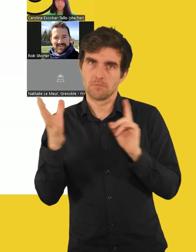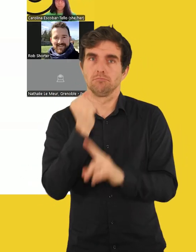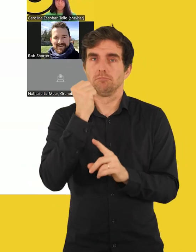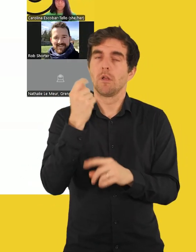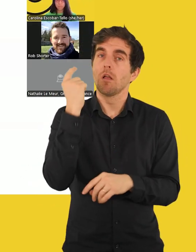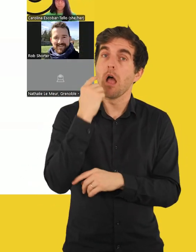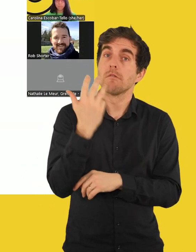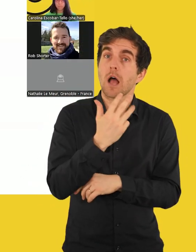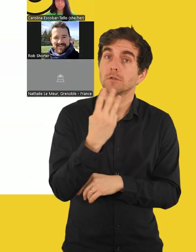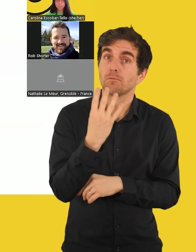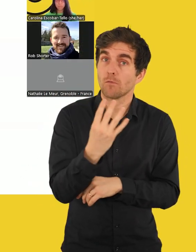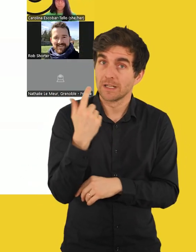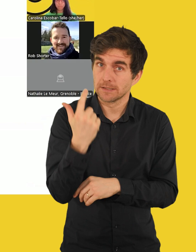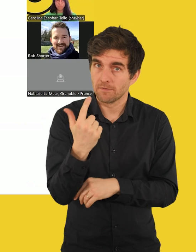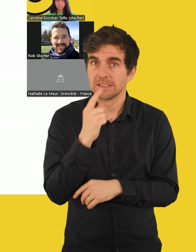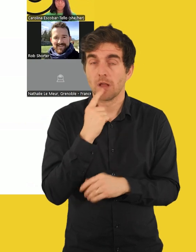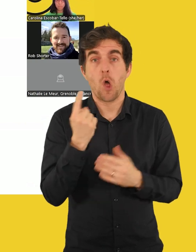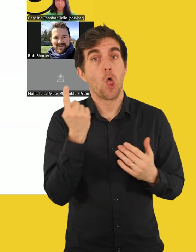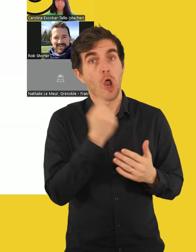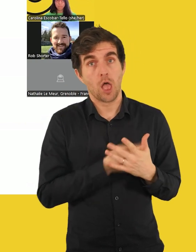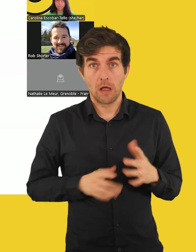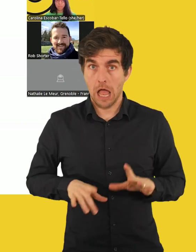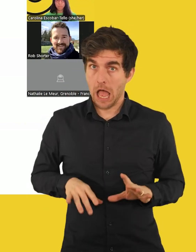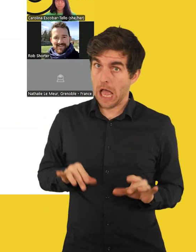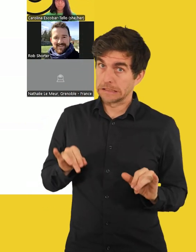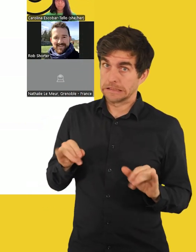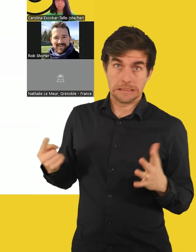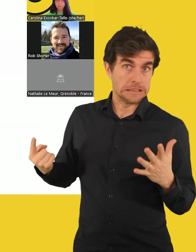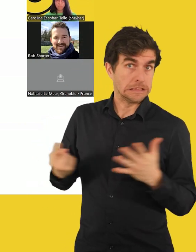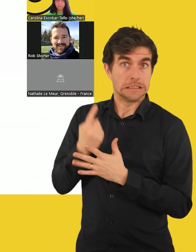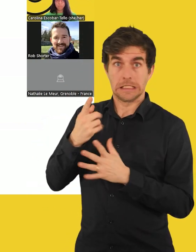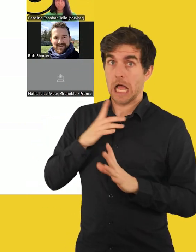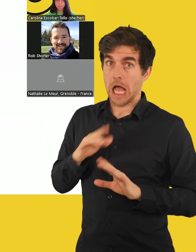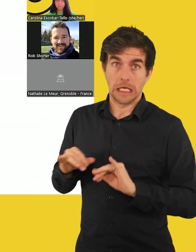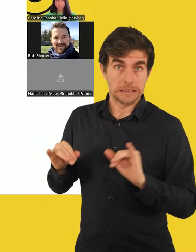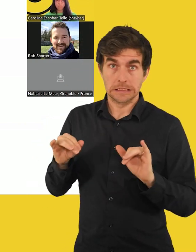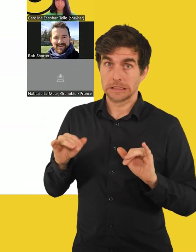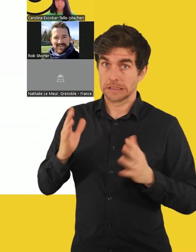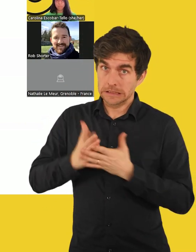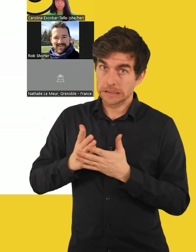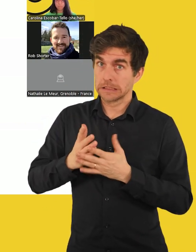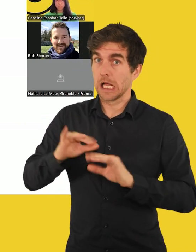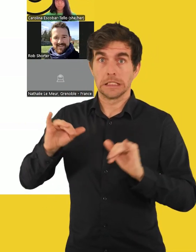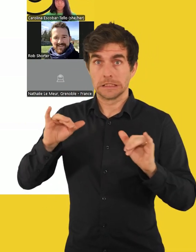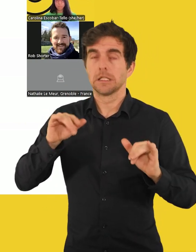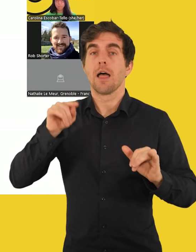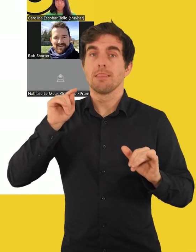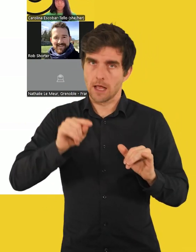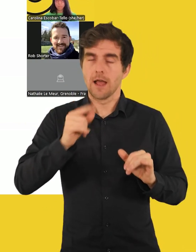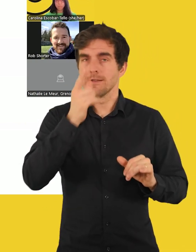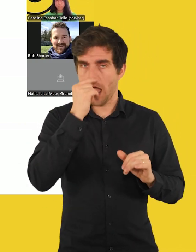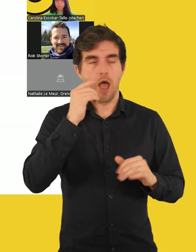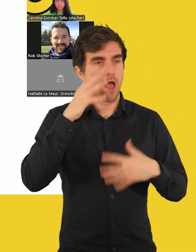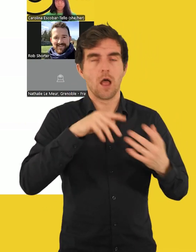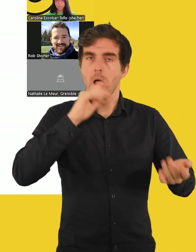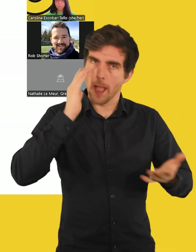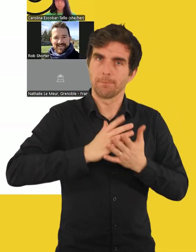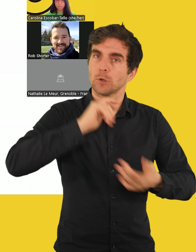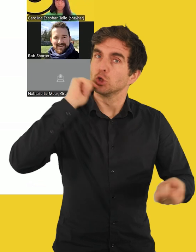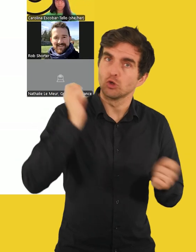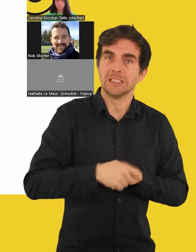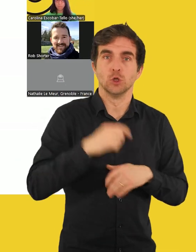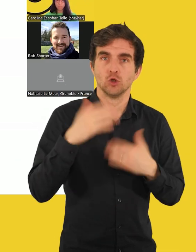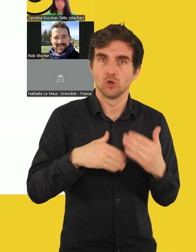won. He started in 1947, and he said, only a crisis, actual or perceived, produces